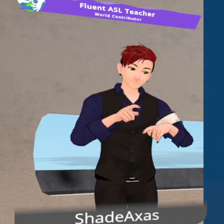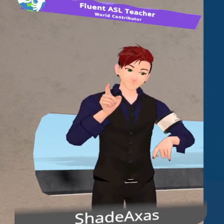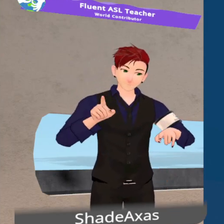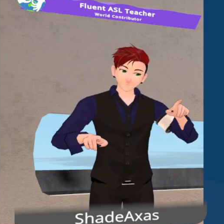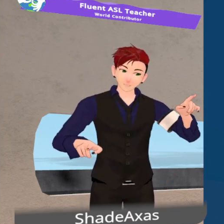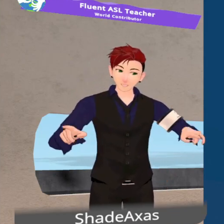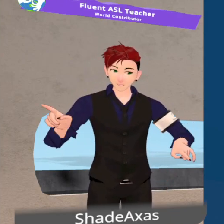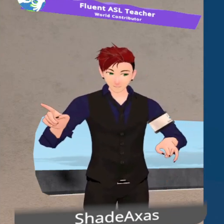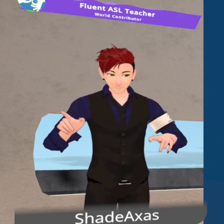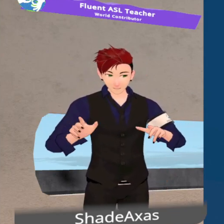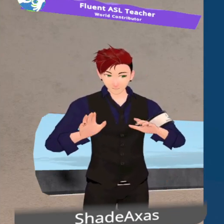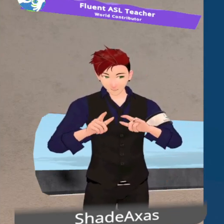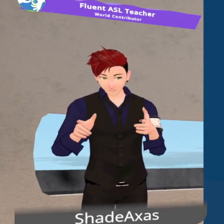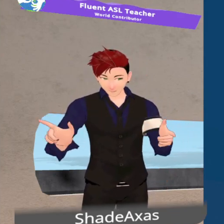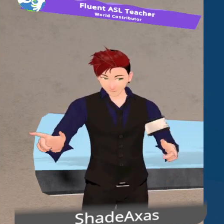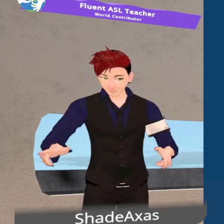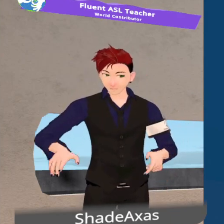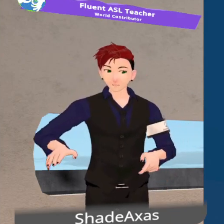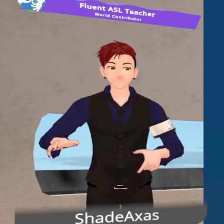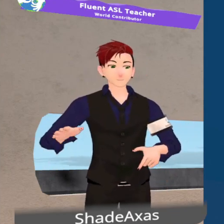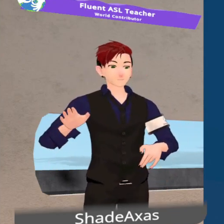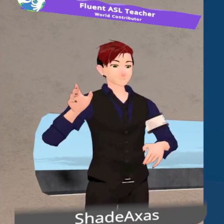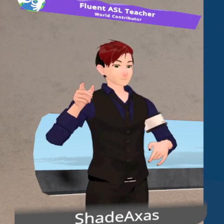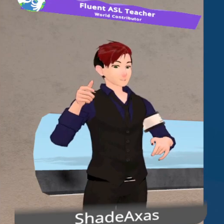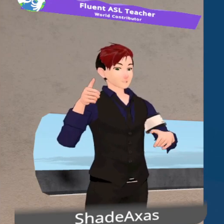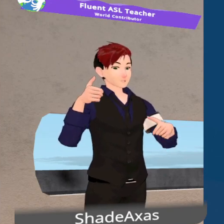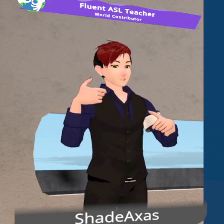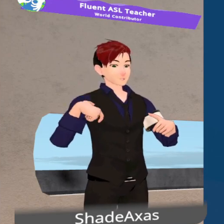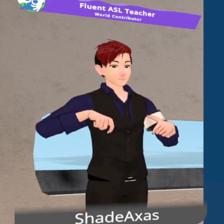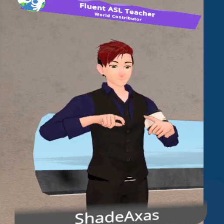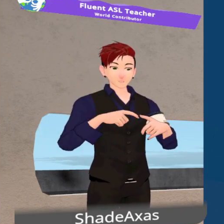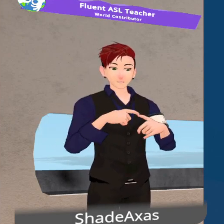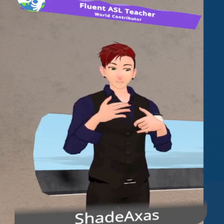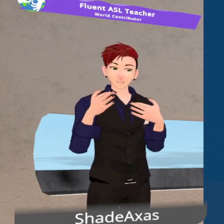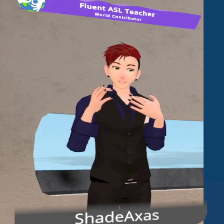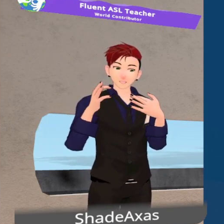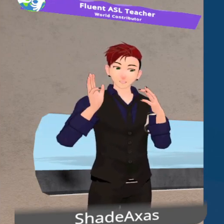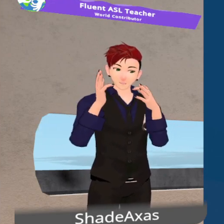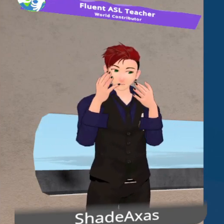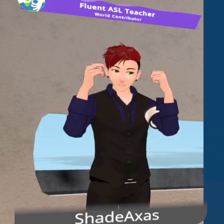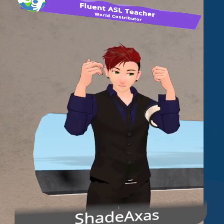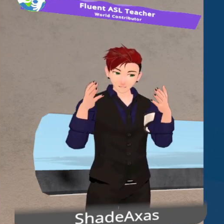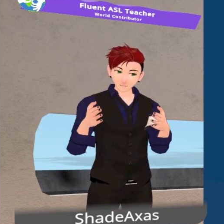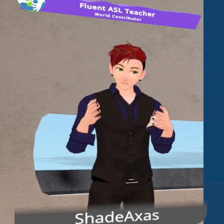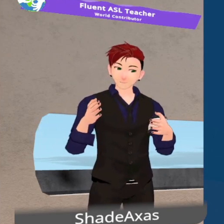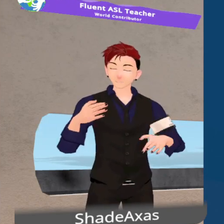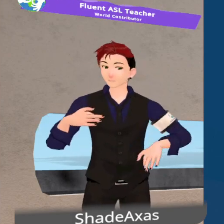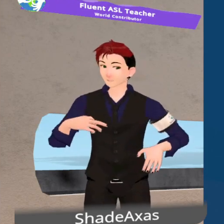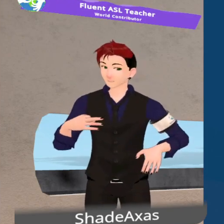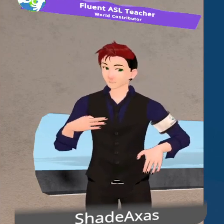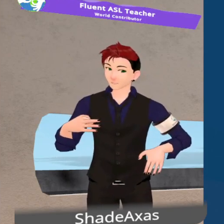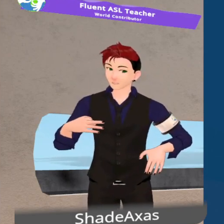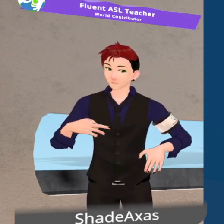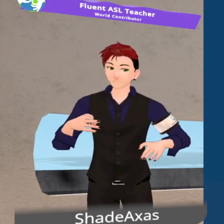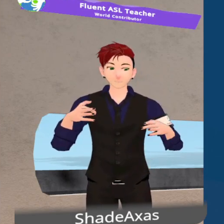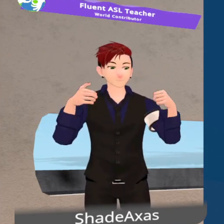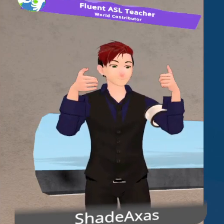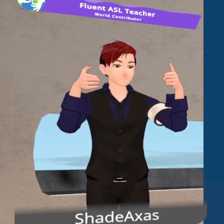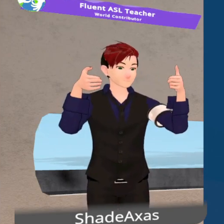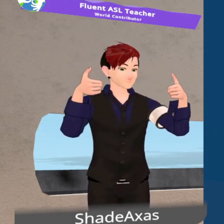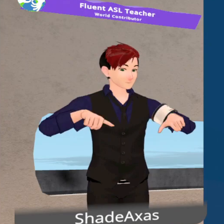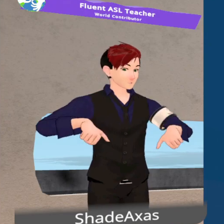day, differing languages. So we have our teachers who are all